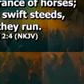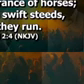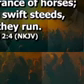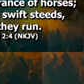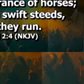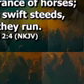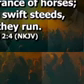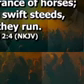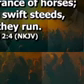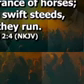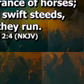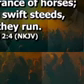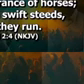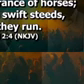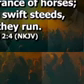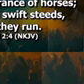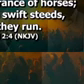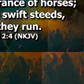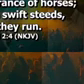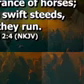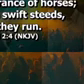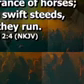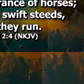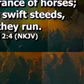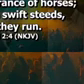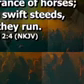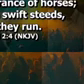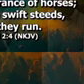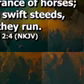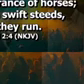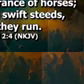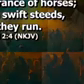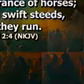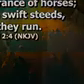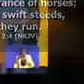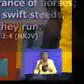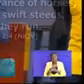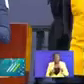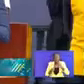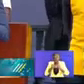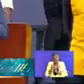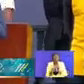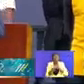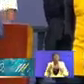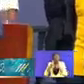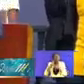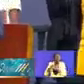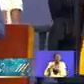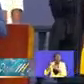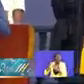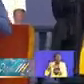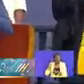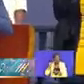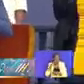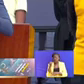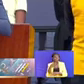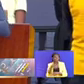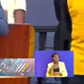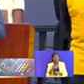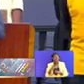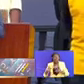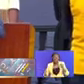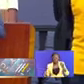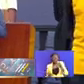for battle and there are horses that are kept for beauty we are not raising